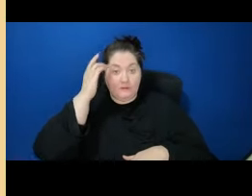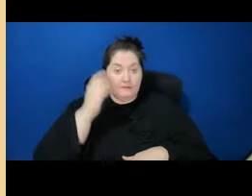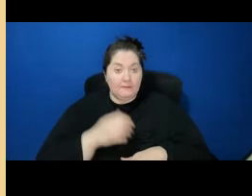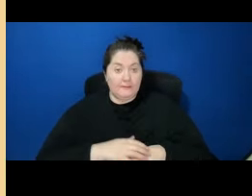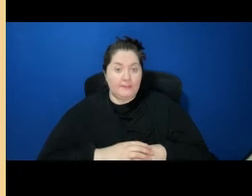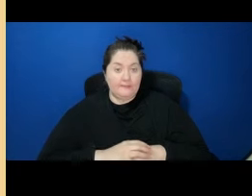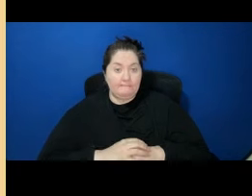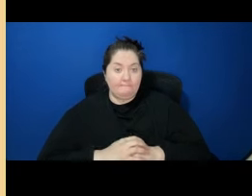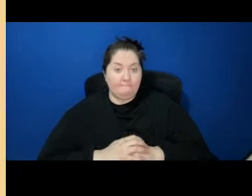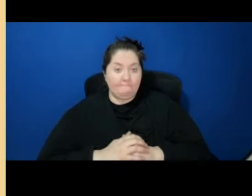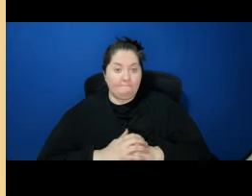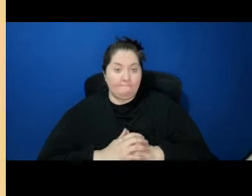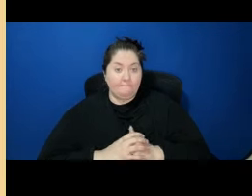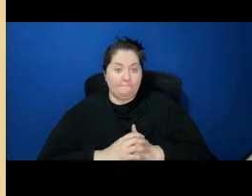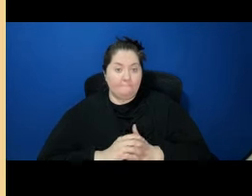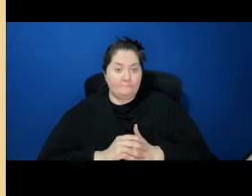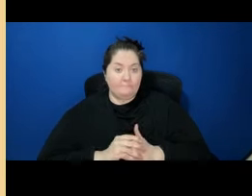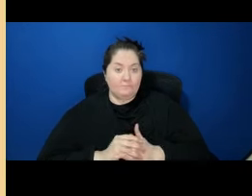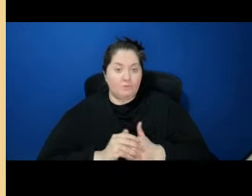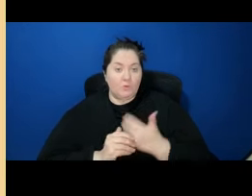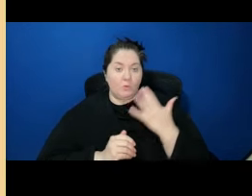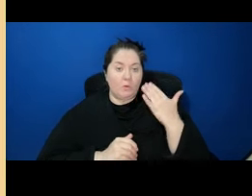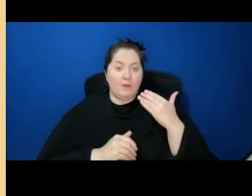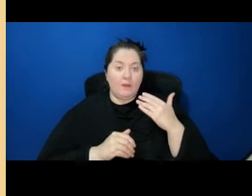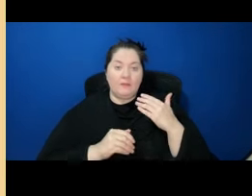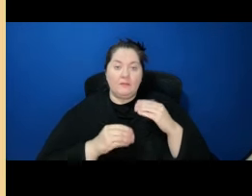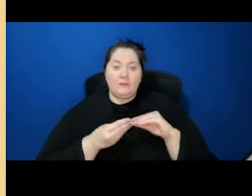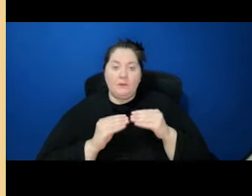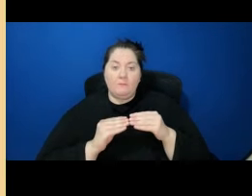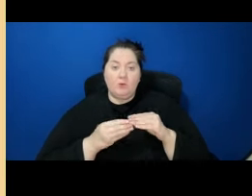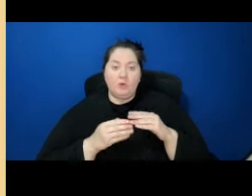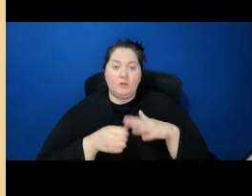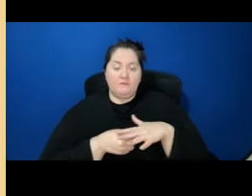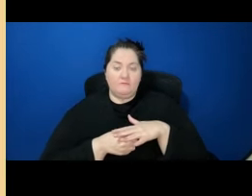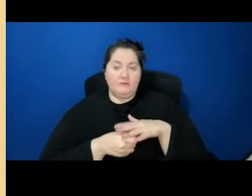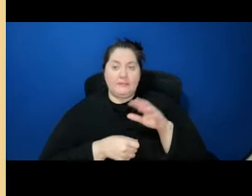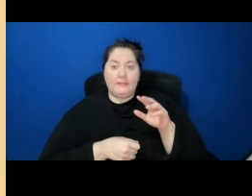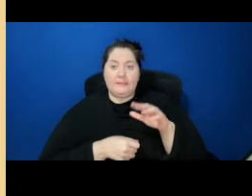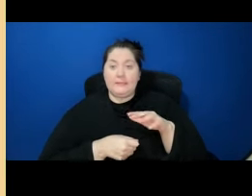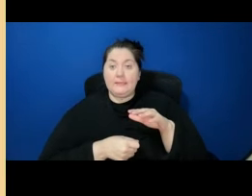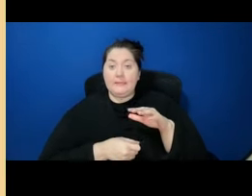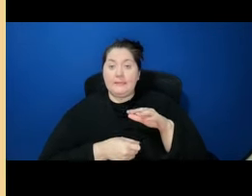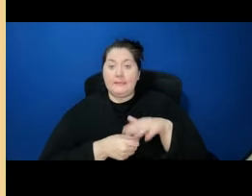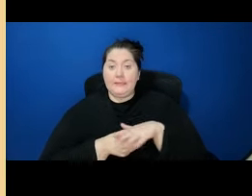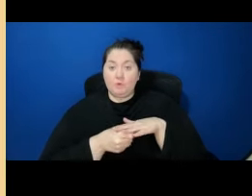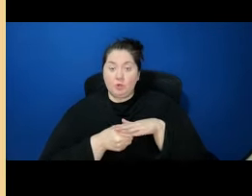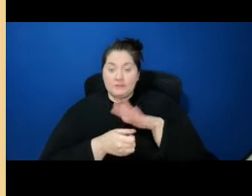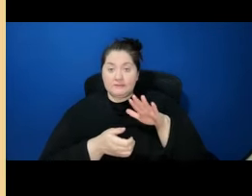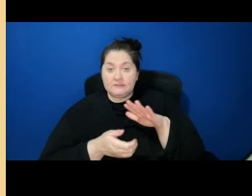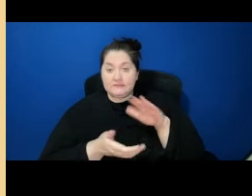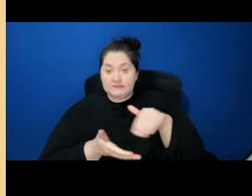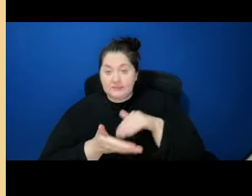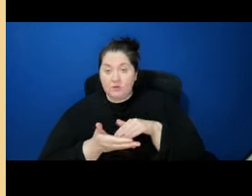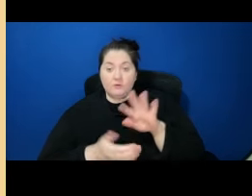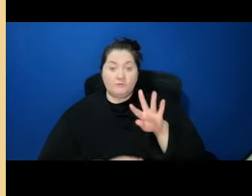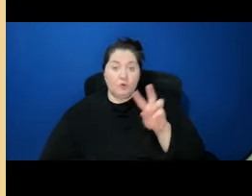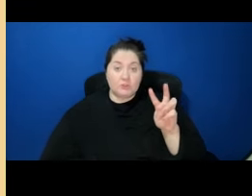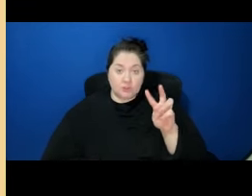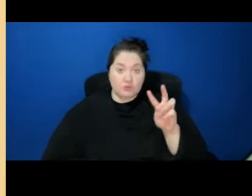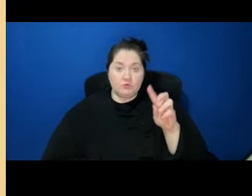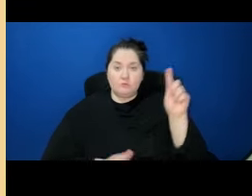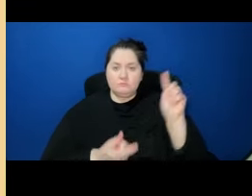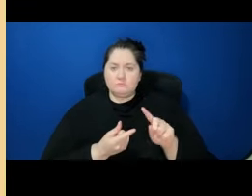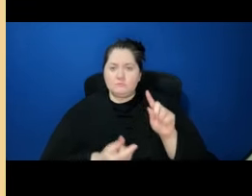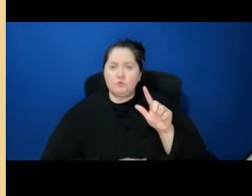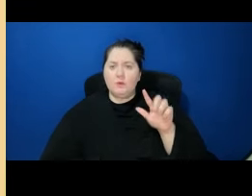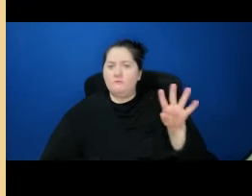There's another question about why the number of neighborhood centers was reduced from 42 identified in the draft EIS to 24